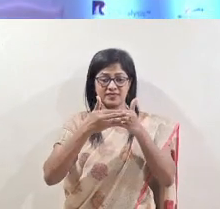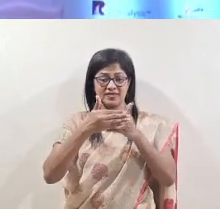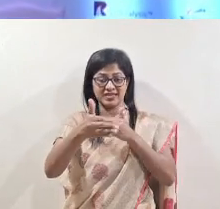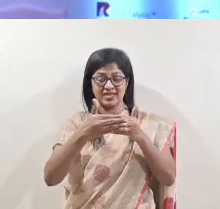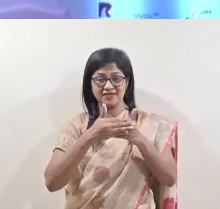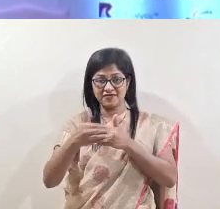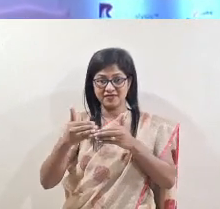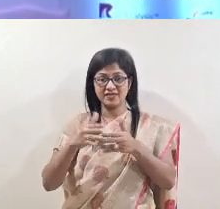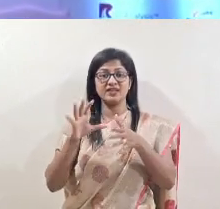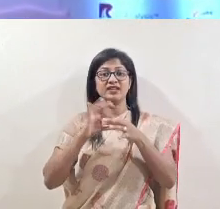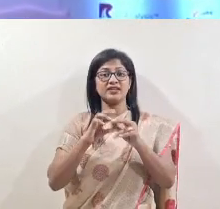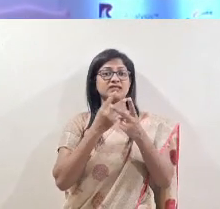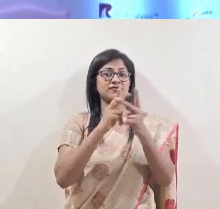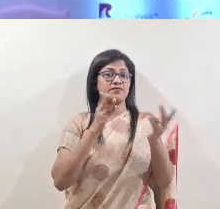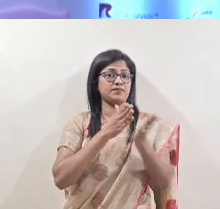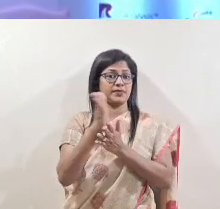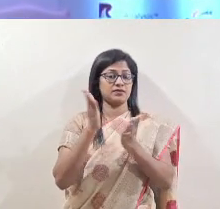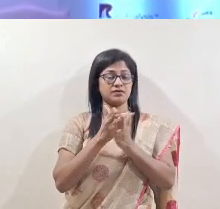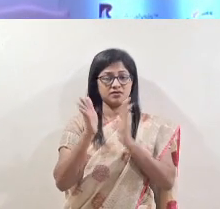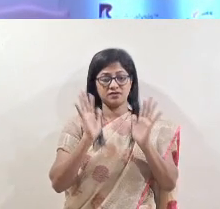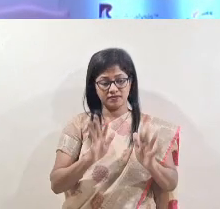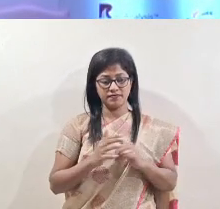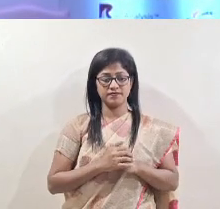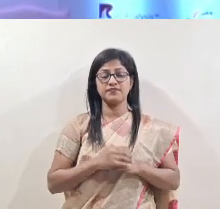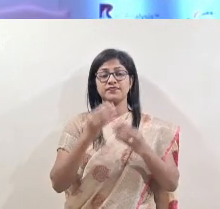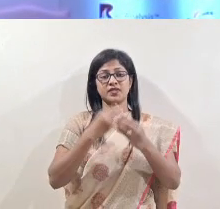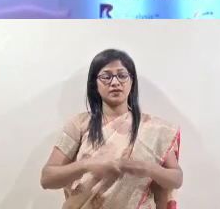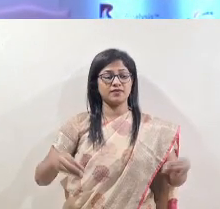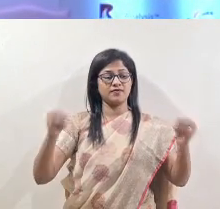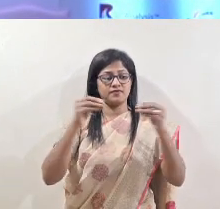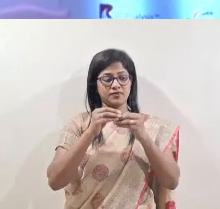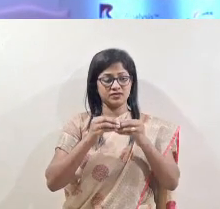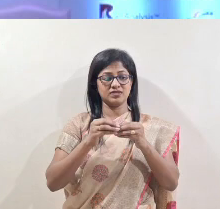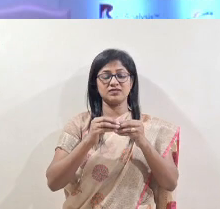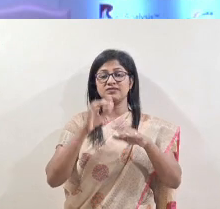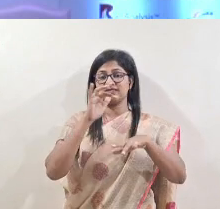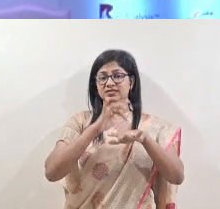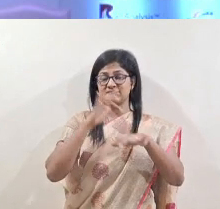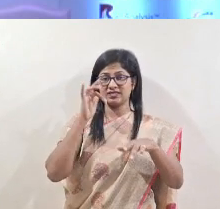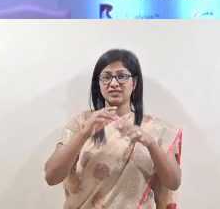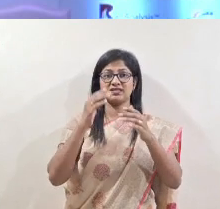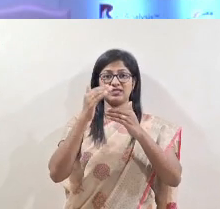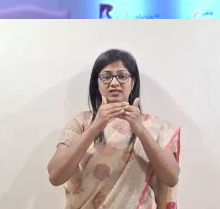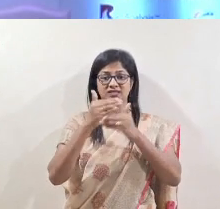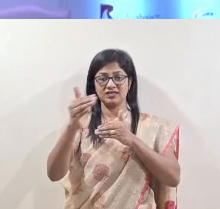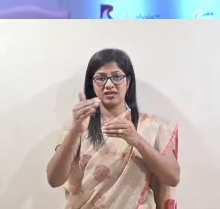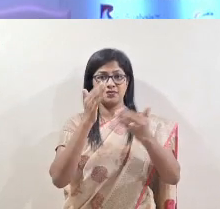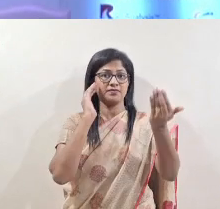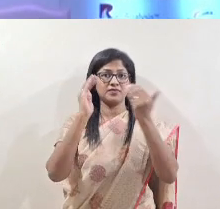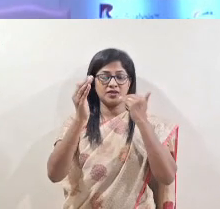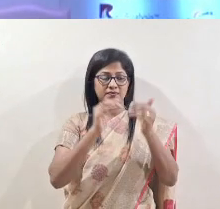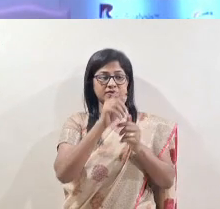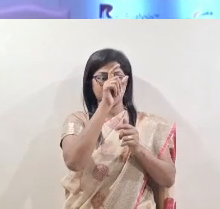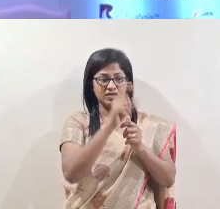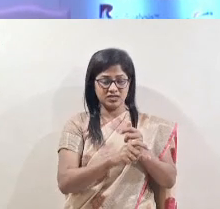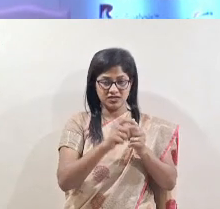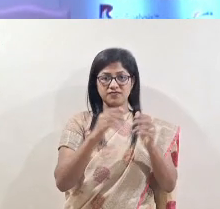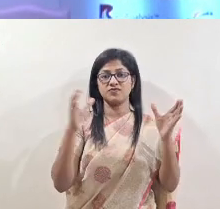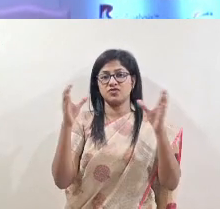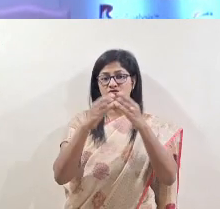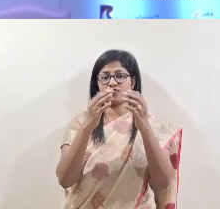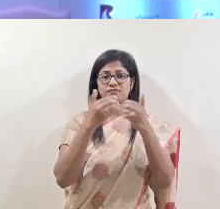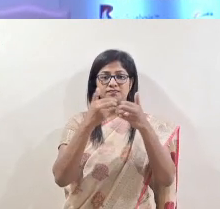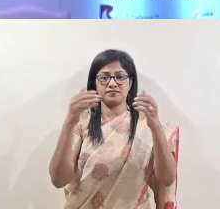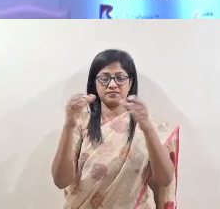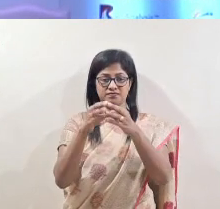based on the different methods. And further, the critical gaps were compared based on the individual and group sizes of pedestrians for